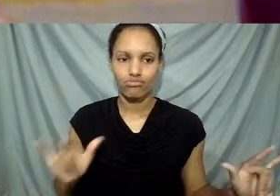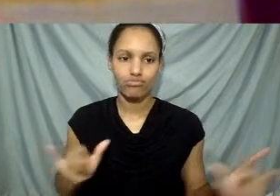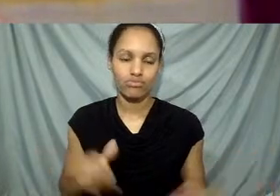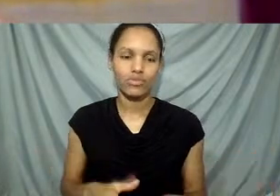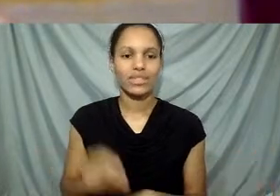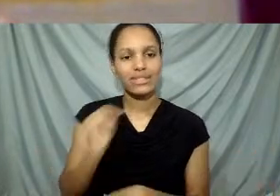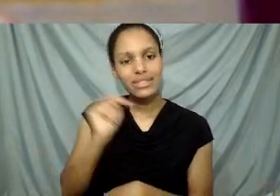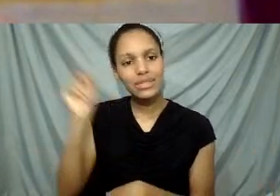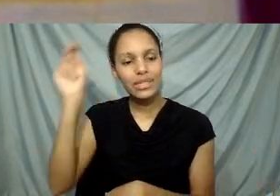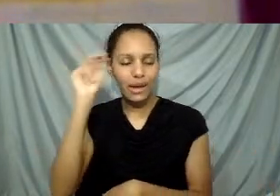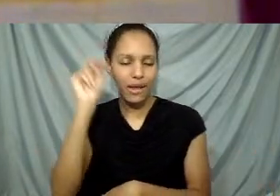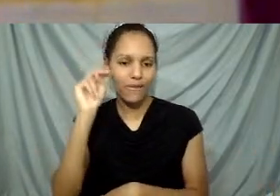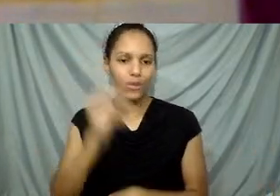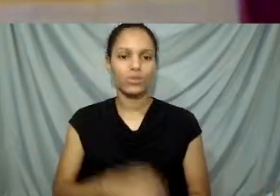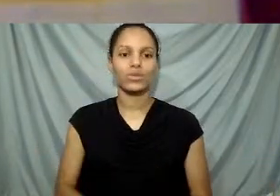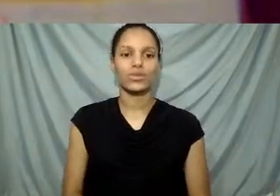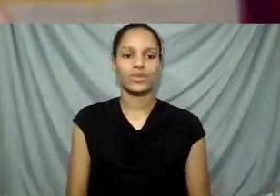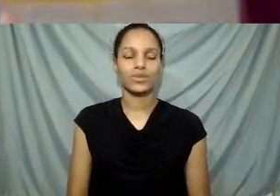nephews and